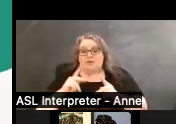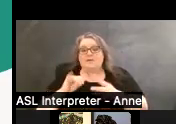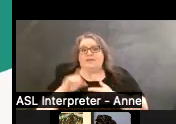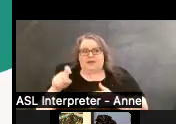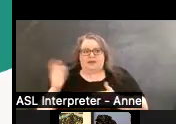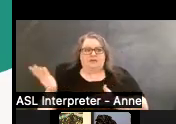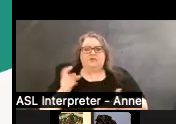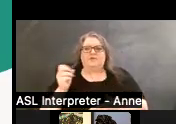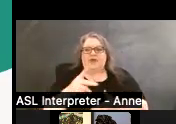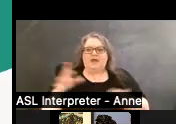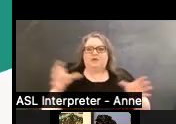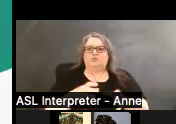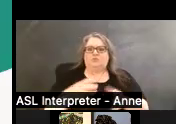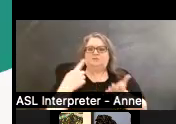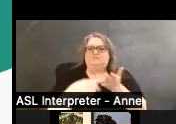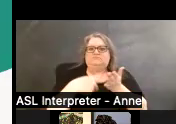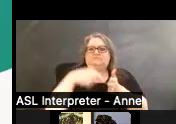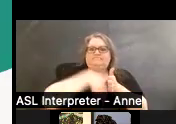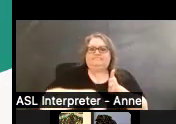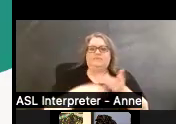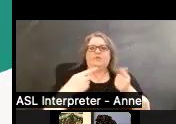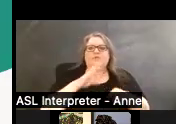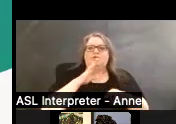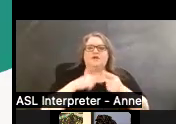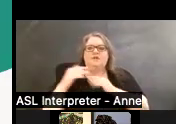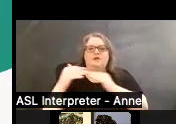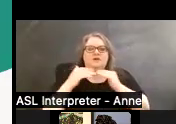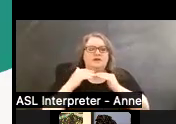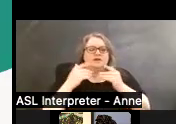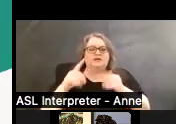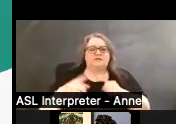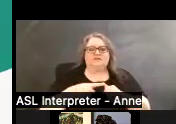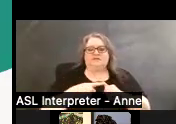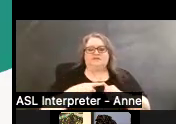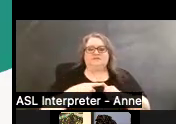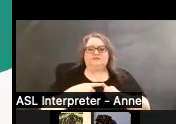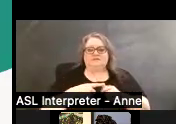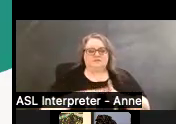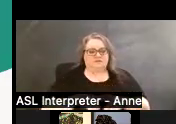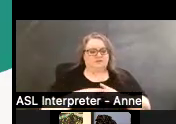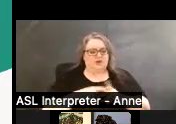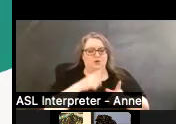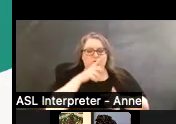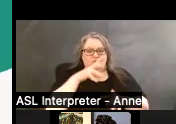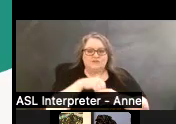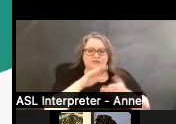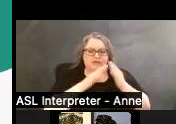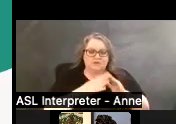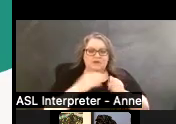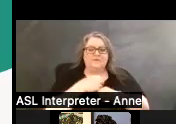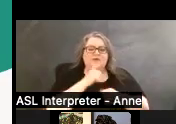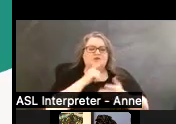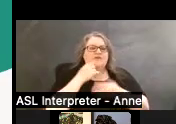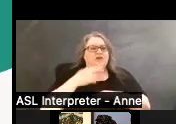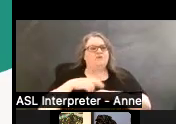discussed. So when we're talking about equity, a way to also start is who's in your community, make sure that it's reflective of who your program